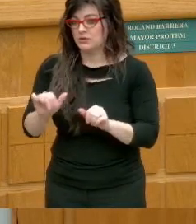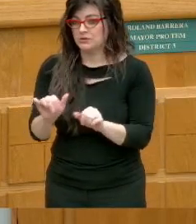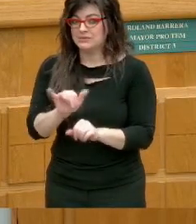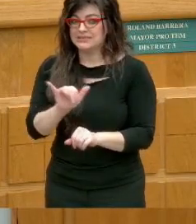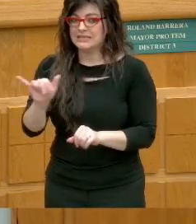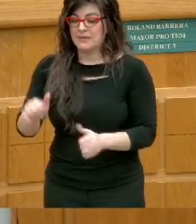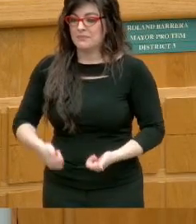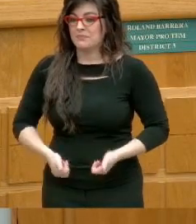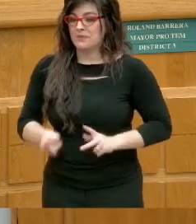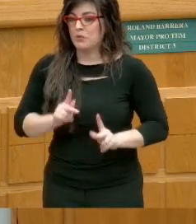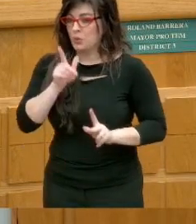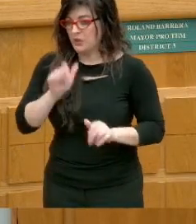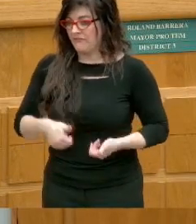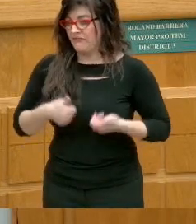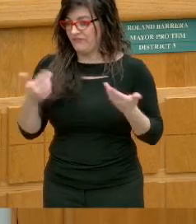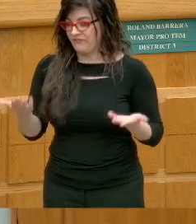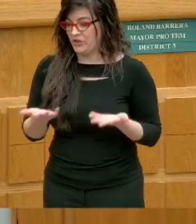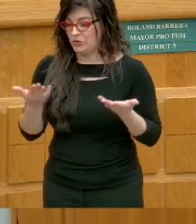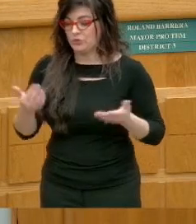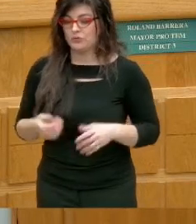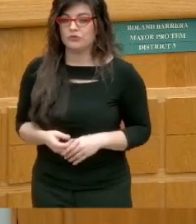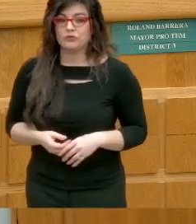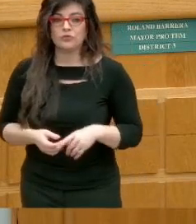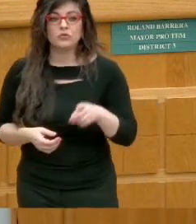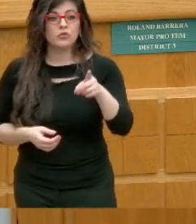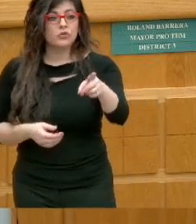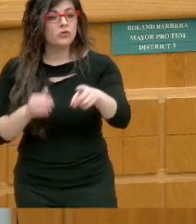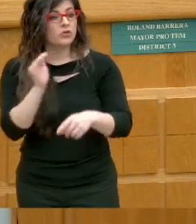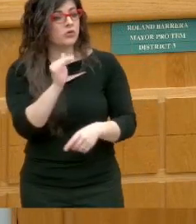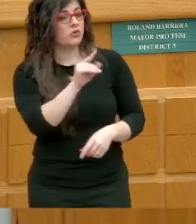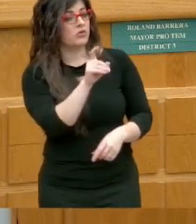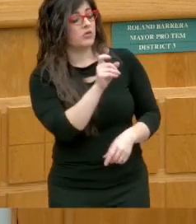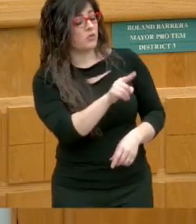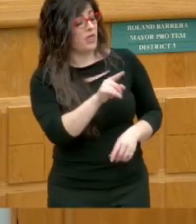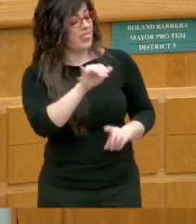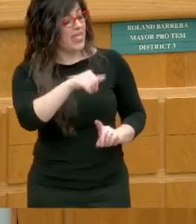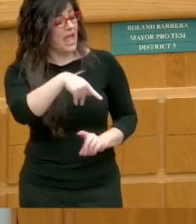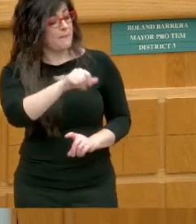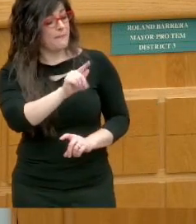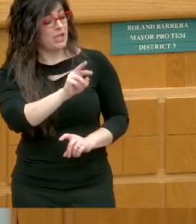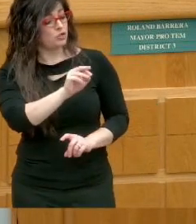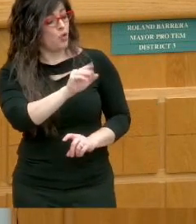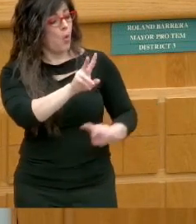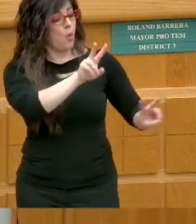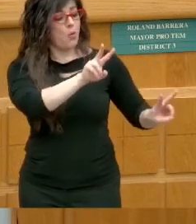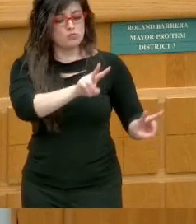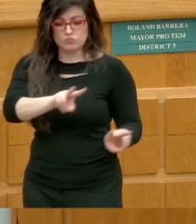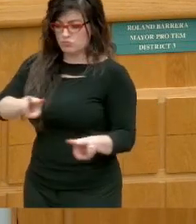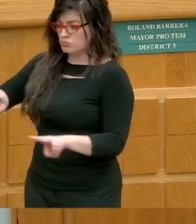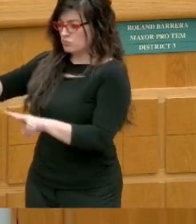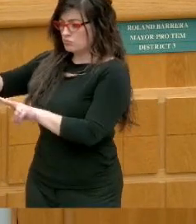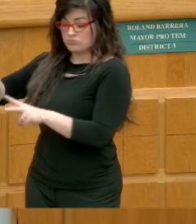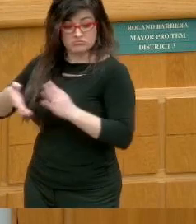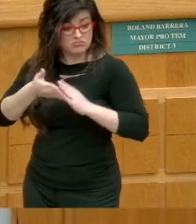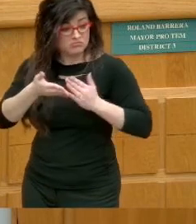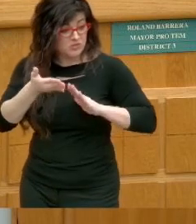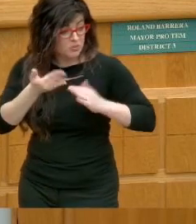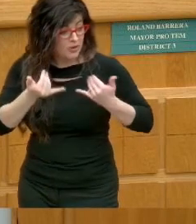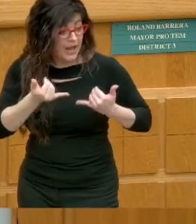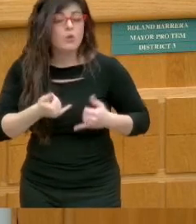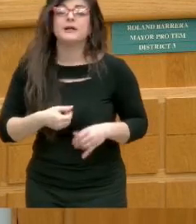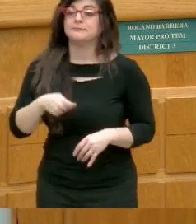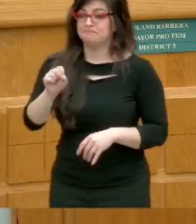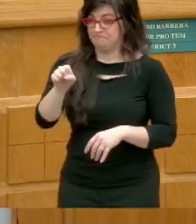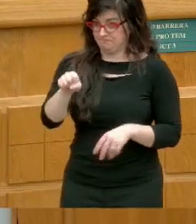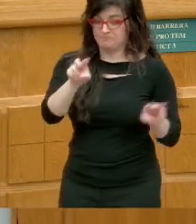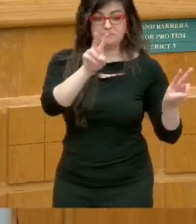Is this going on right now? I mean, are you guys starting patrols, and are you guys starting to meet? Yeah, so the we've been timeline? patrolling. There's no doubt. I spoke with Constable Sherwood